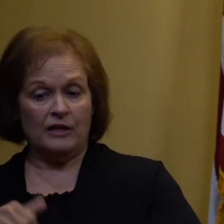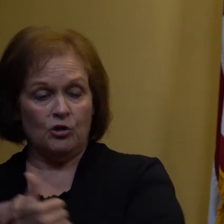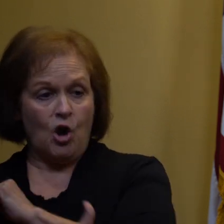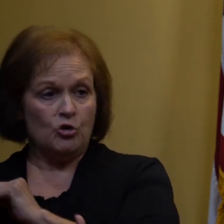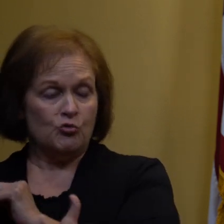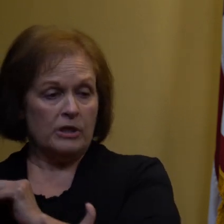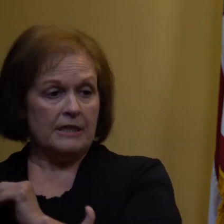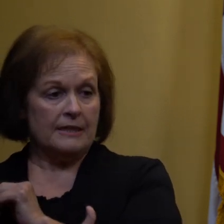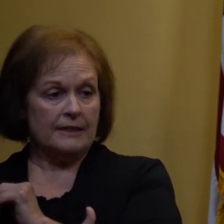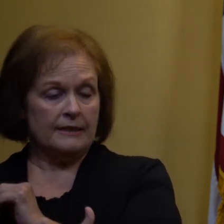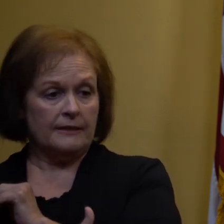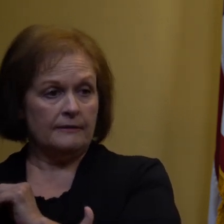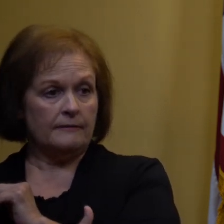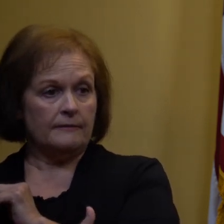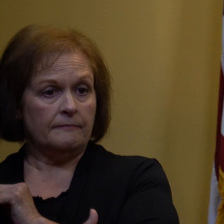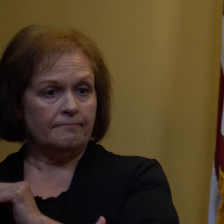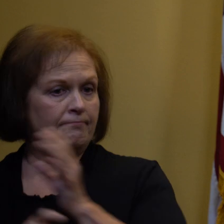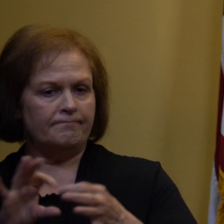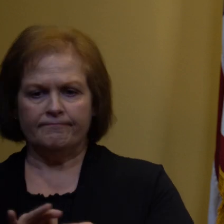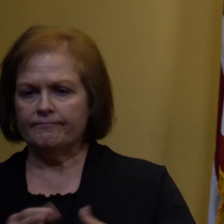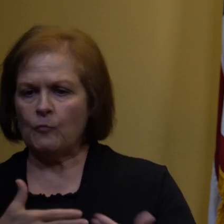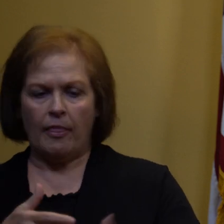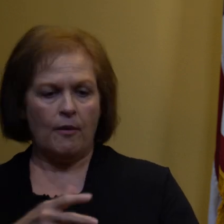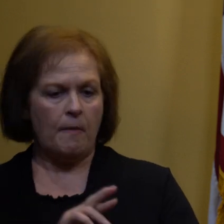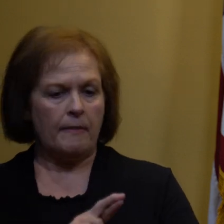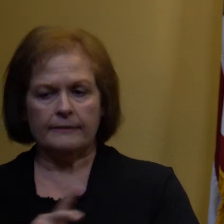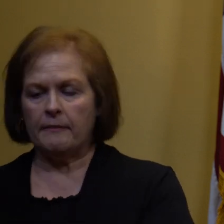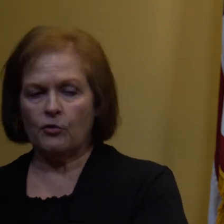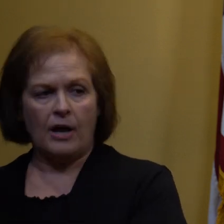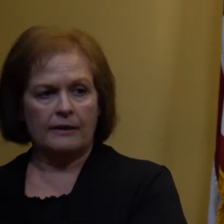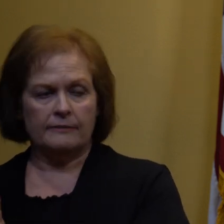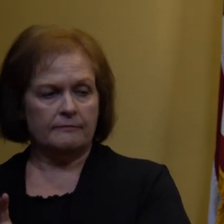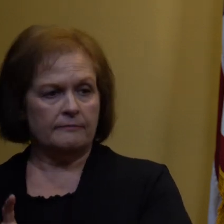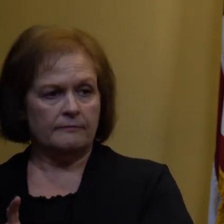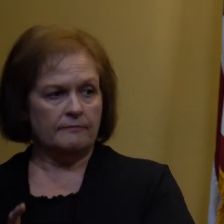again, regardless of party affiliation, that